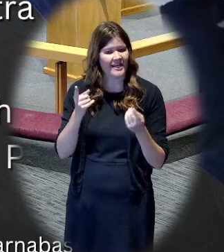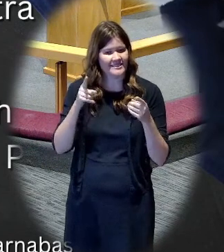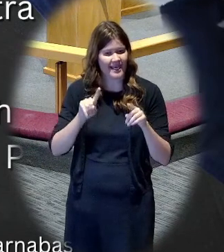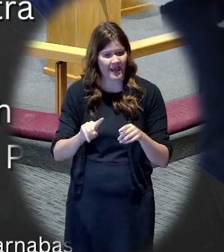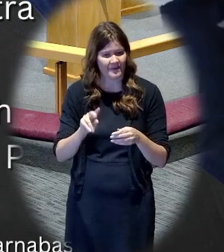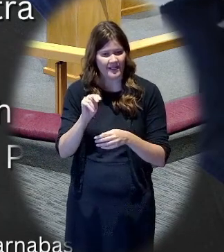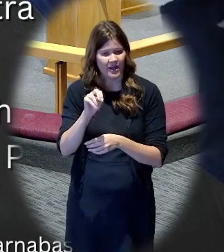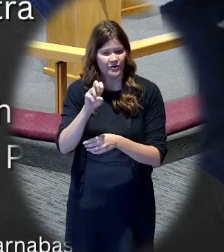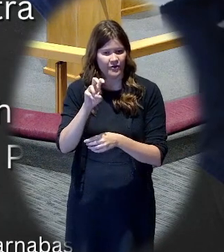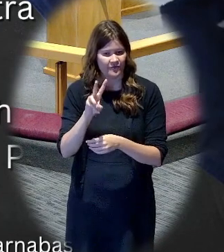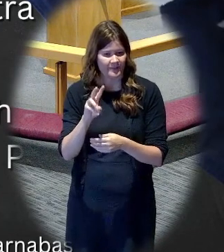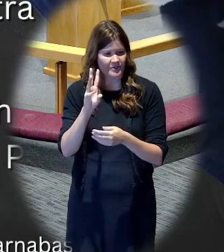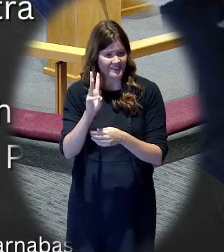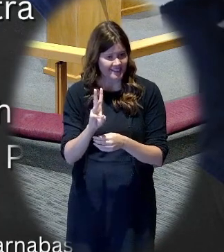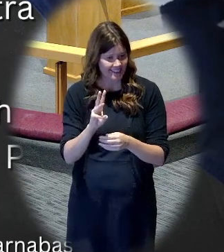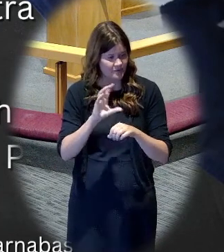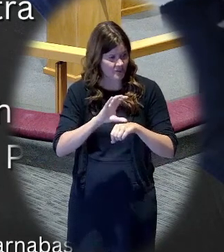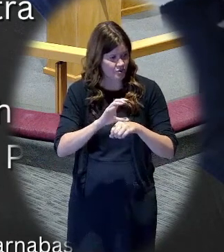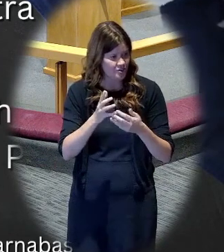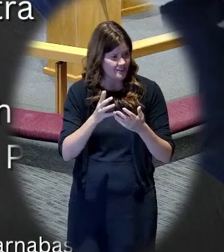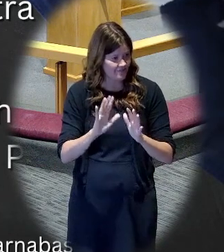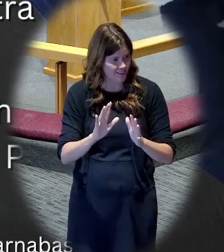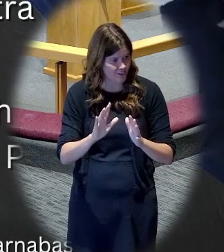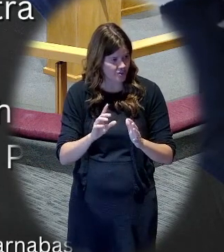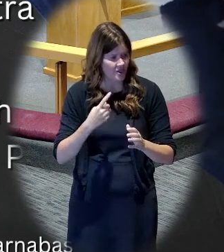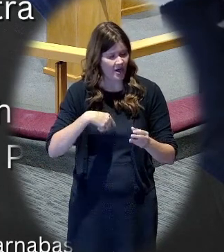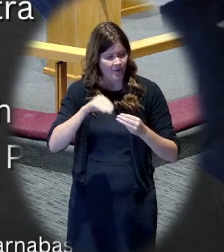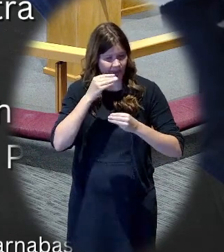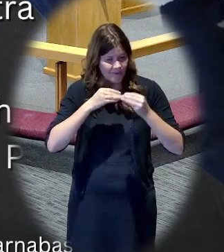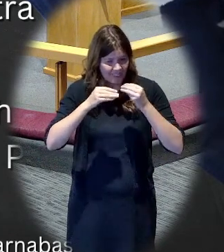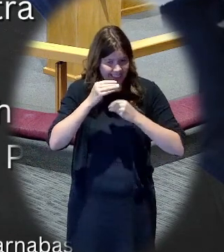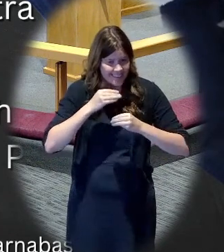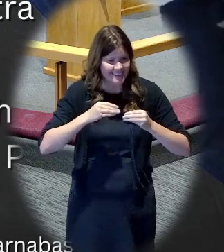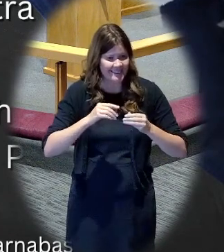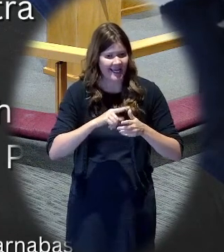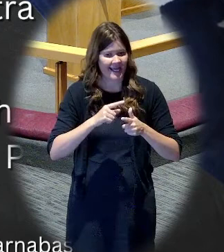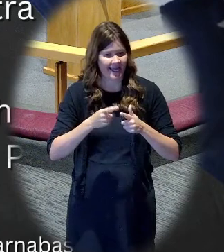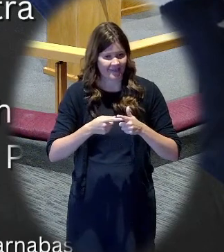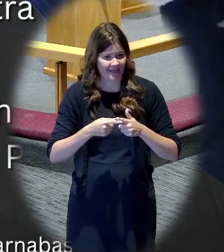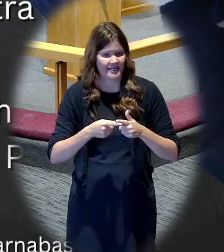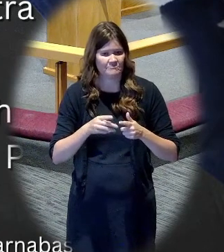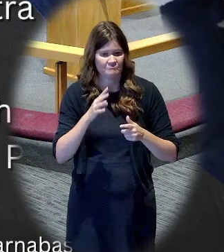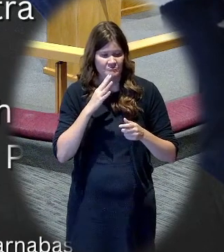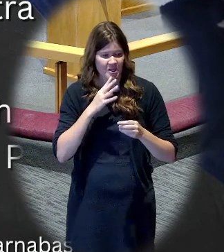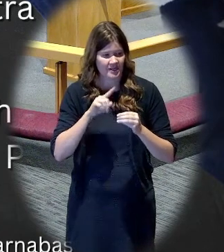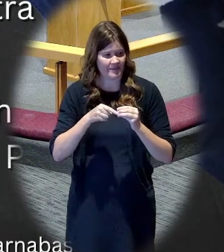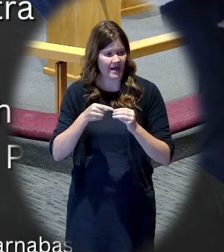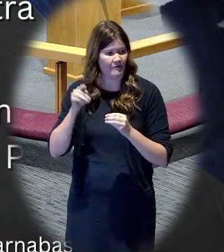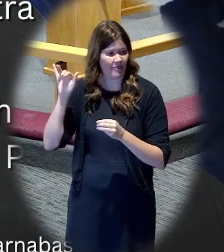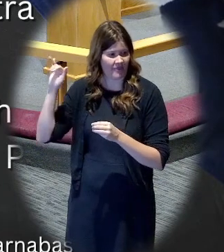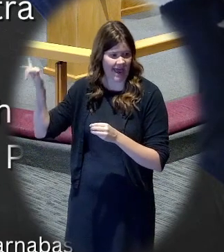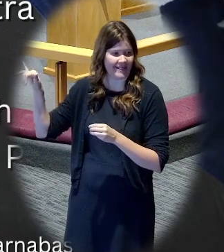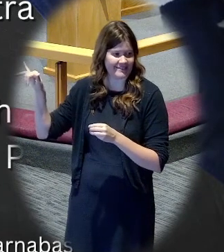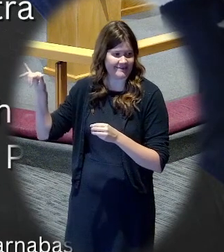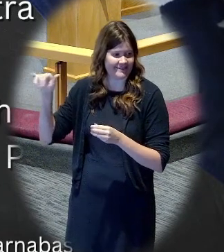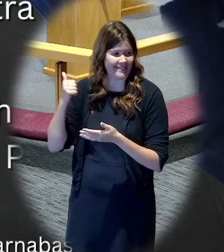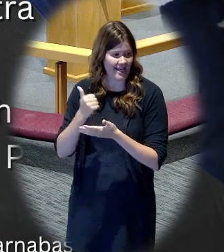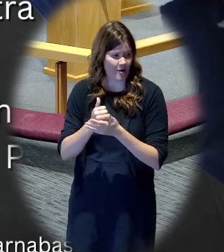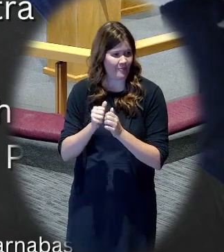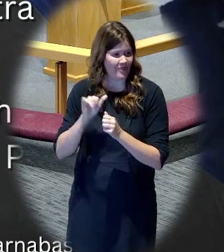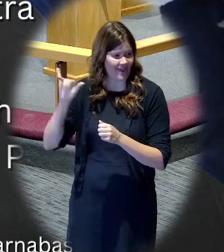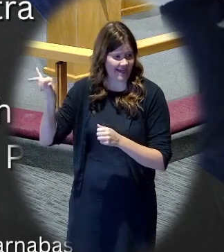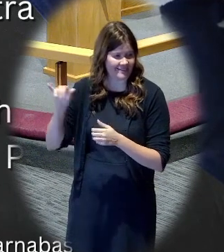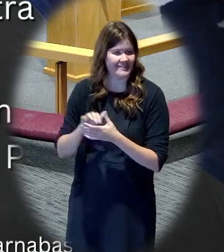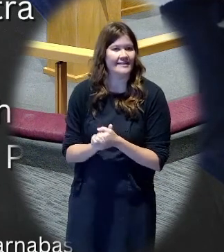we're going to have kind of a lunch and learn seminar. We'll feed you. We'll get you all squared away for that. Also, too, the Veterans